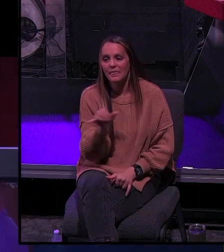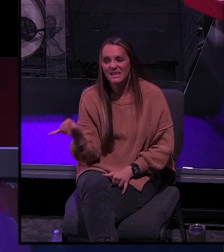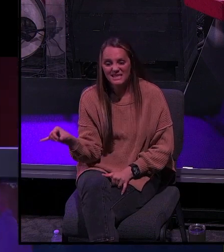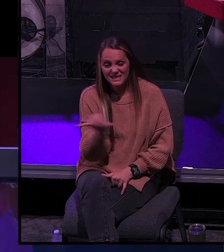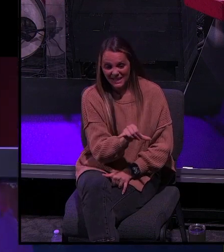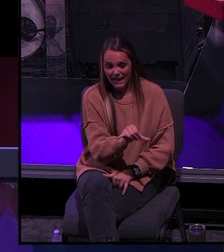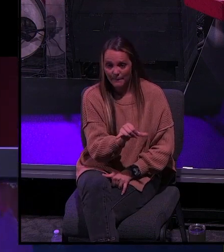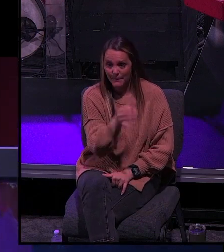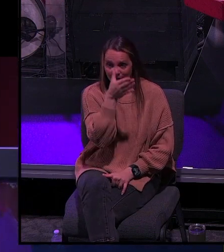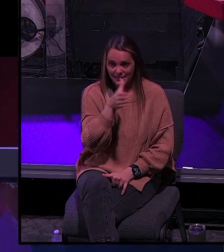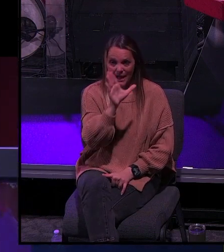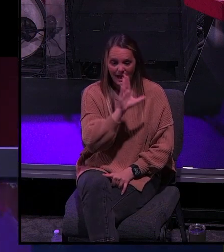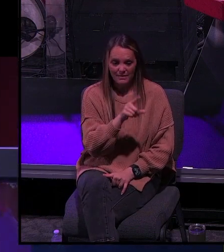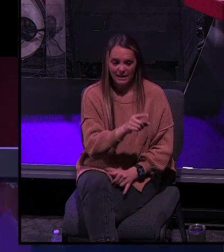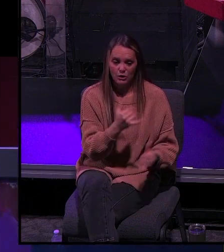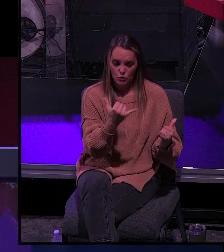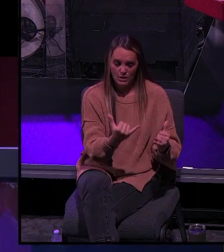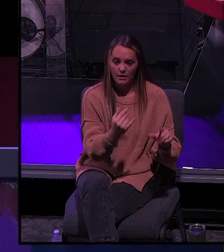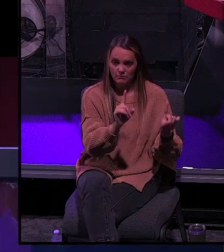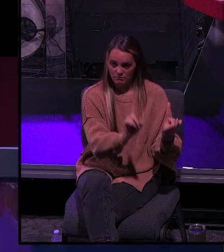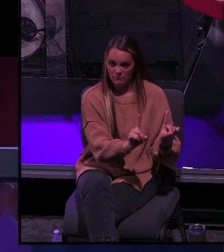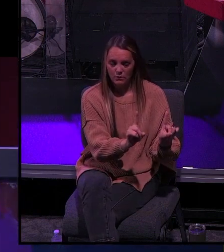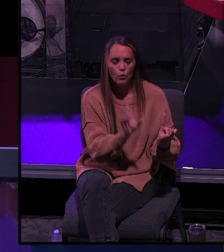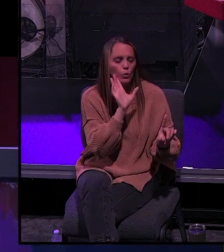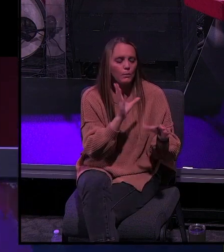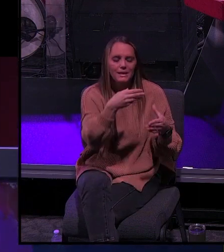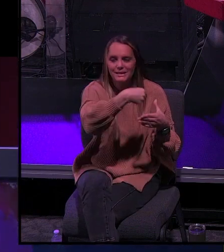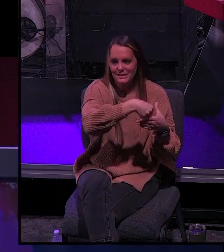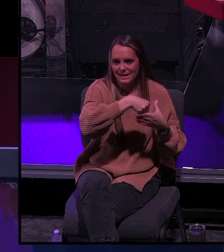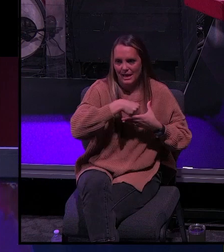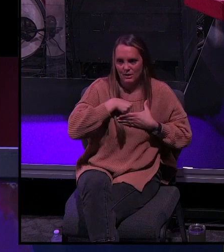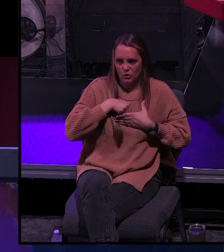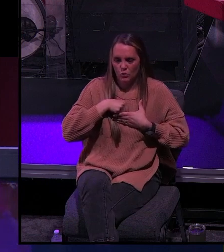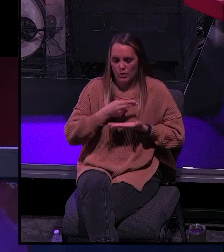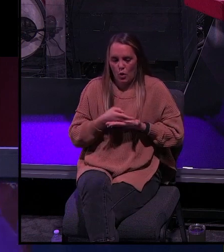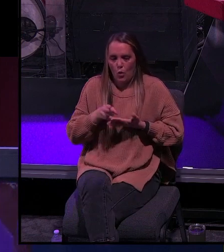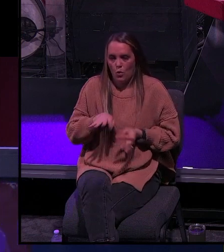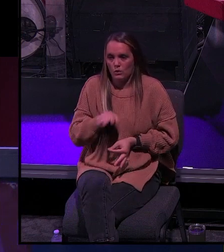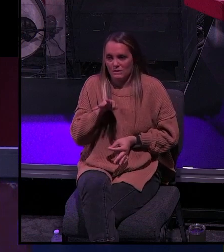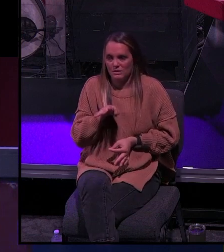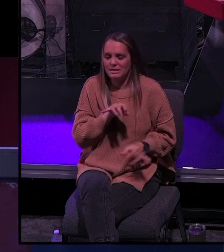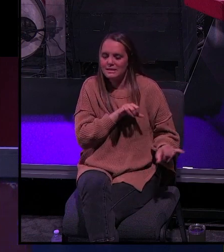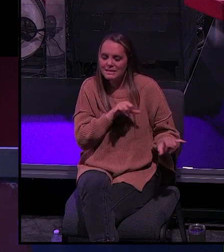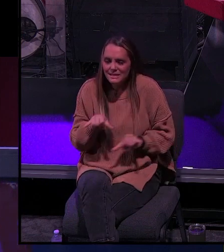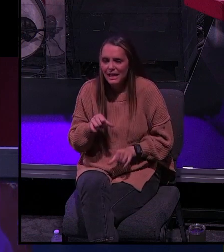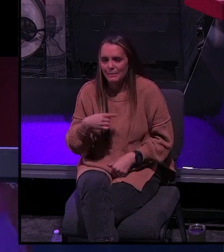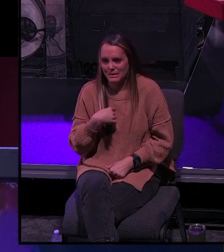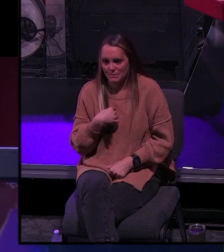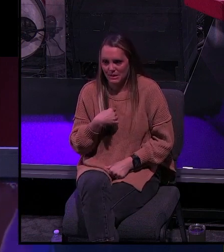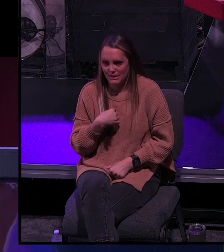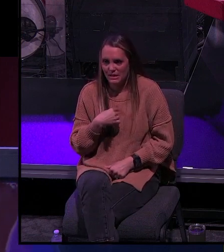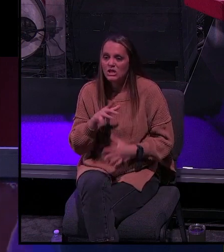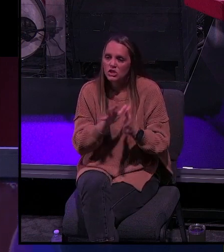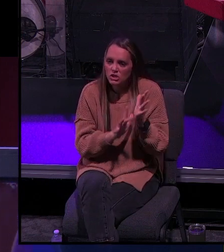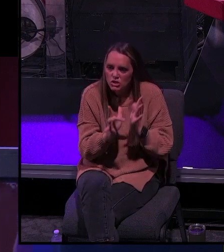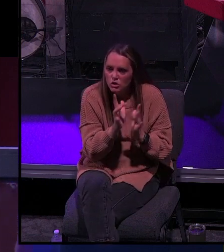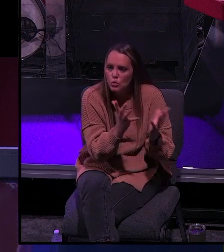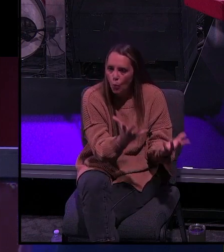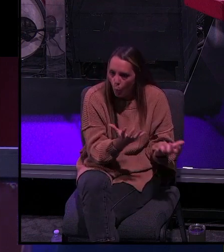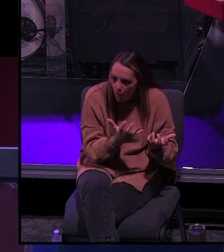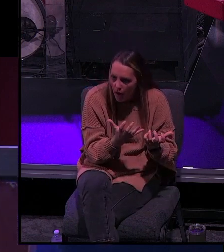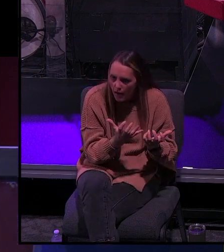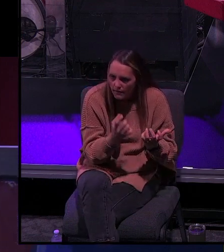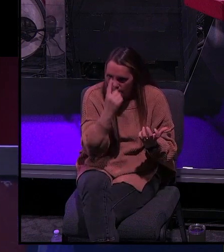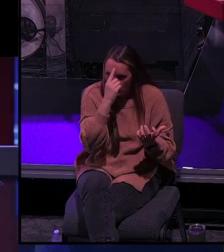you by the power of the Holy Spirit. Another advocate the same as me. This is what Jesus wanted for